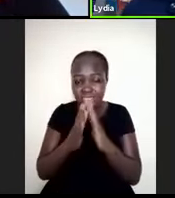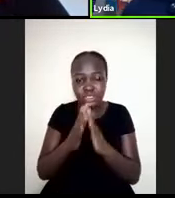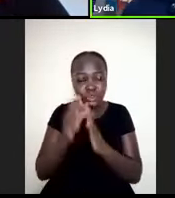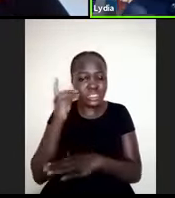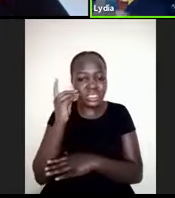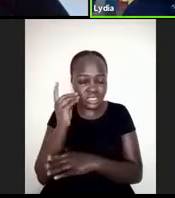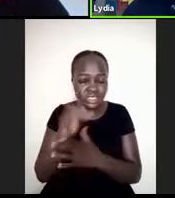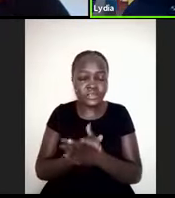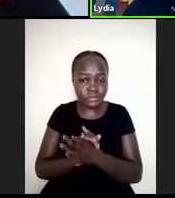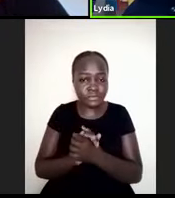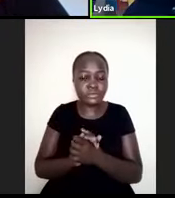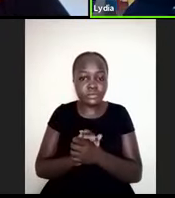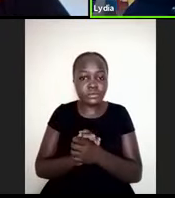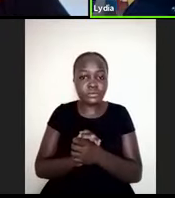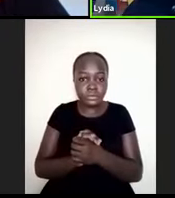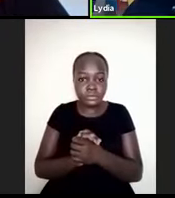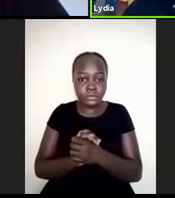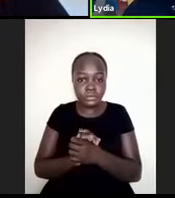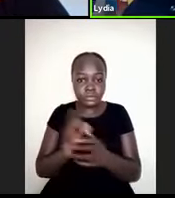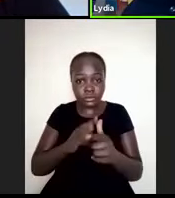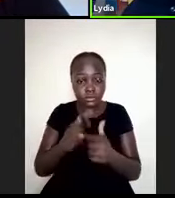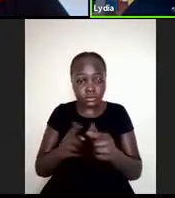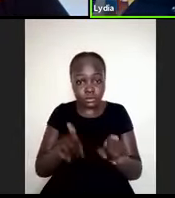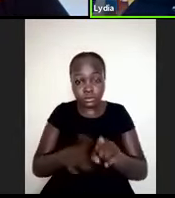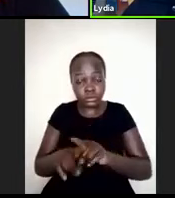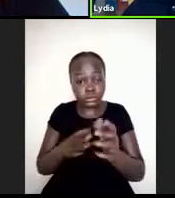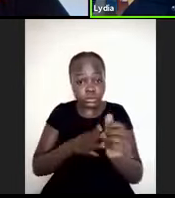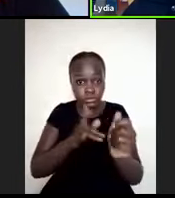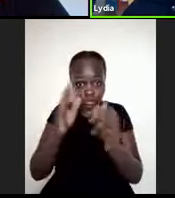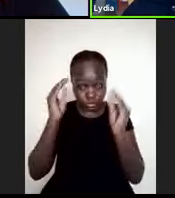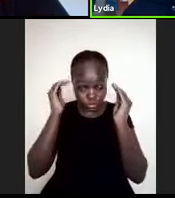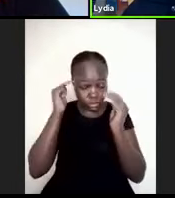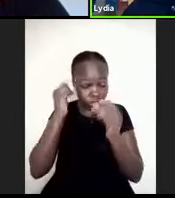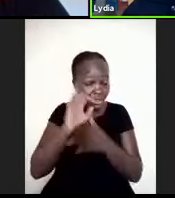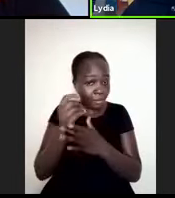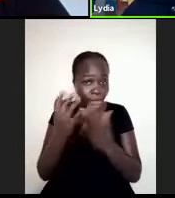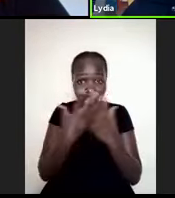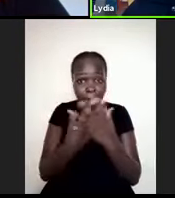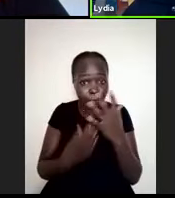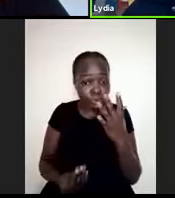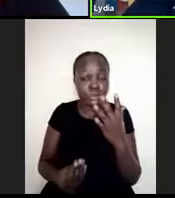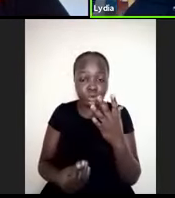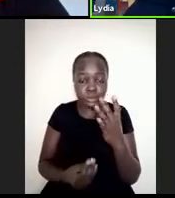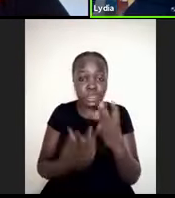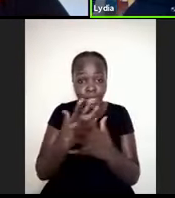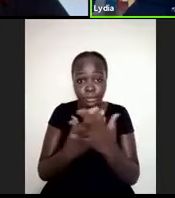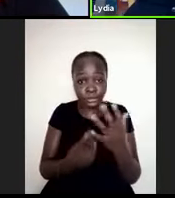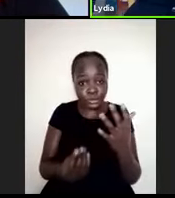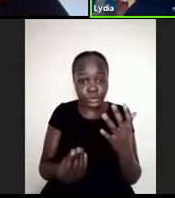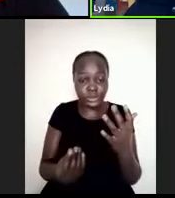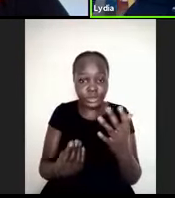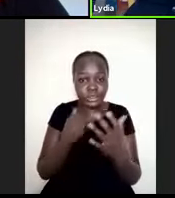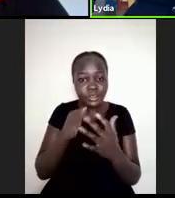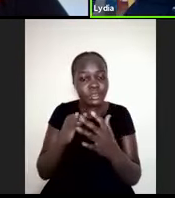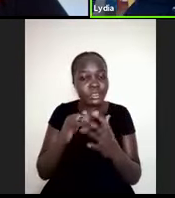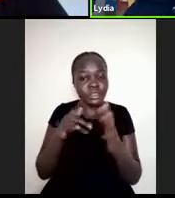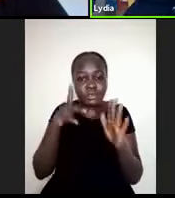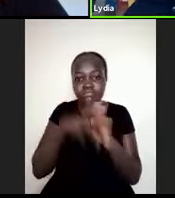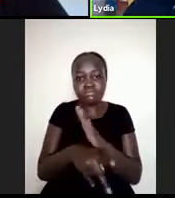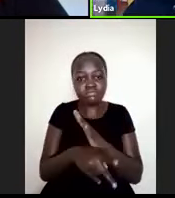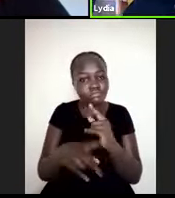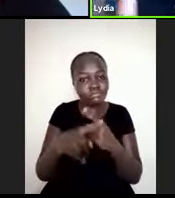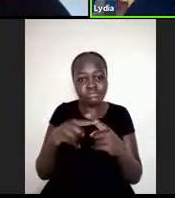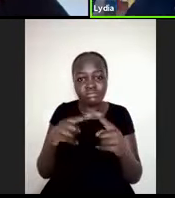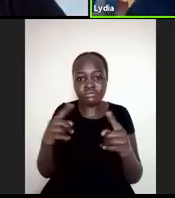Then it could also lead you to think of abortions. Abortion is murder.